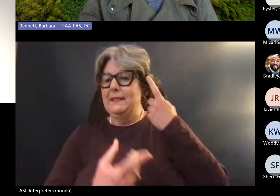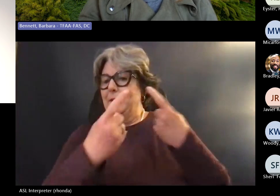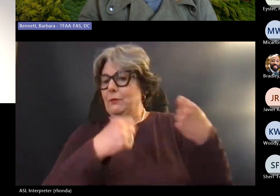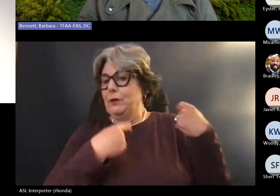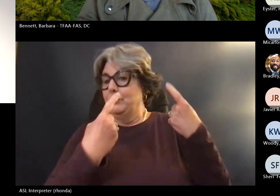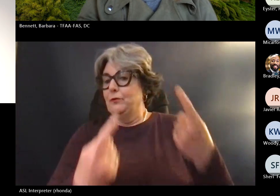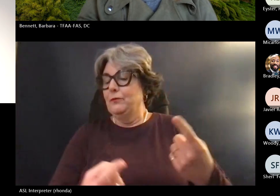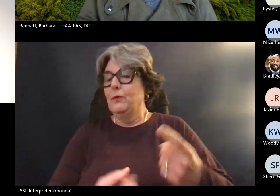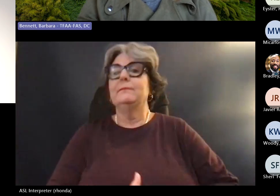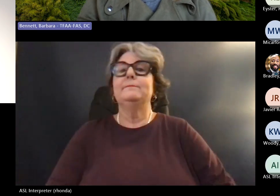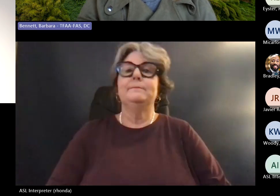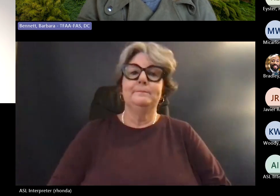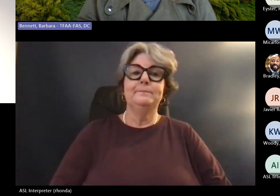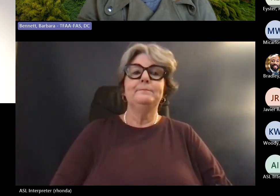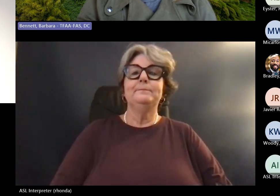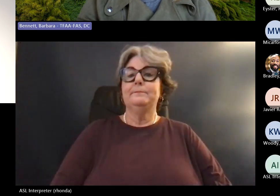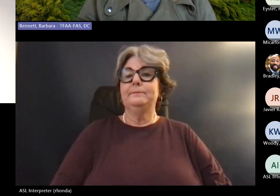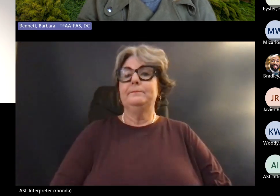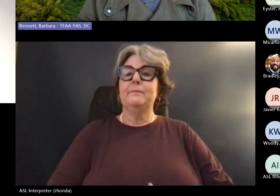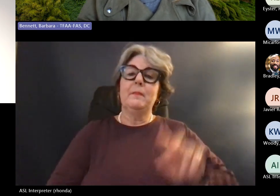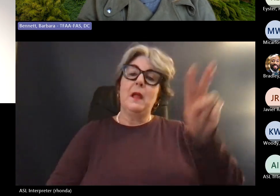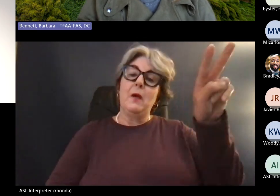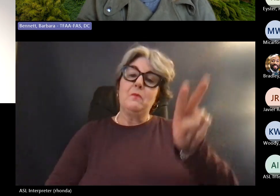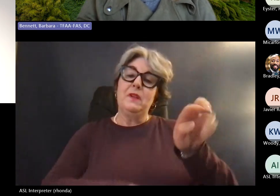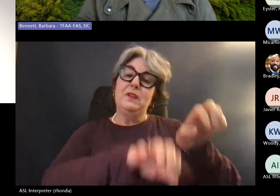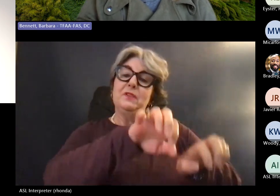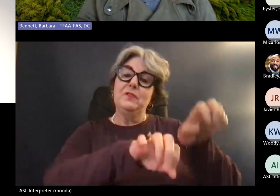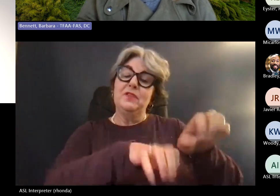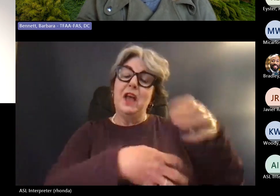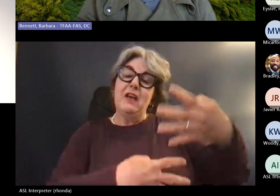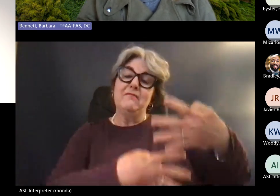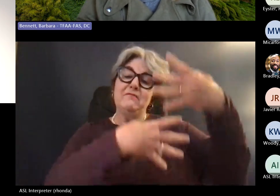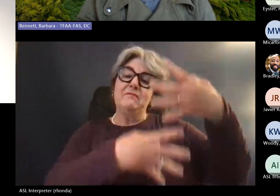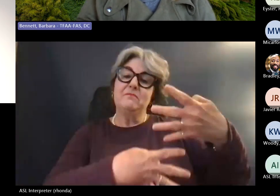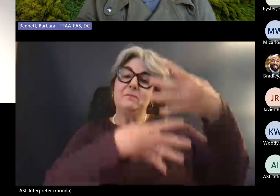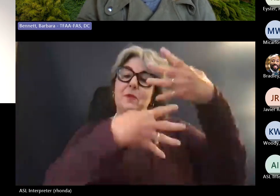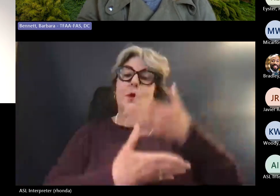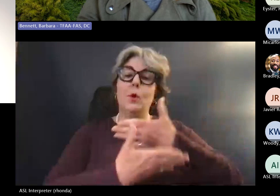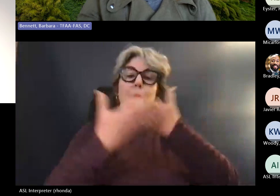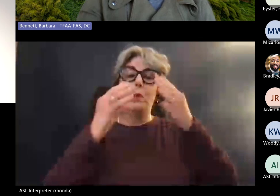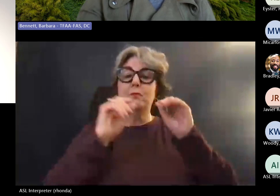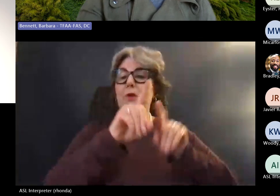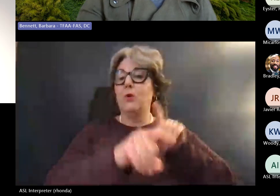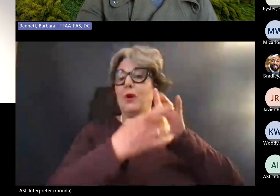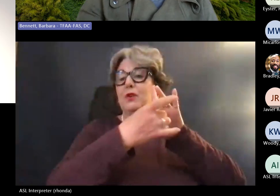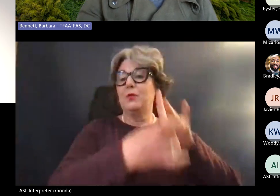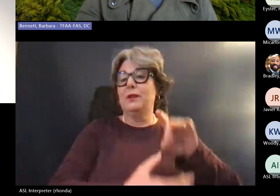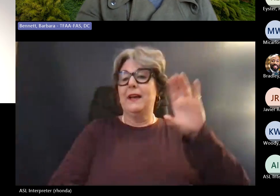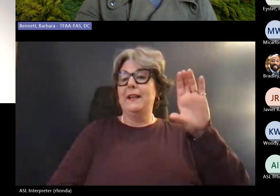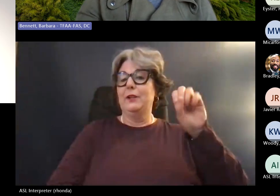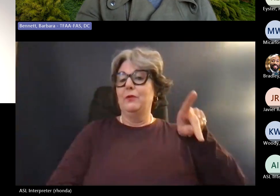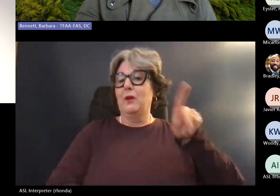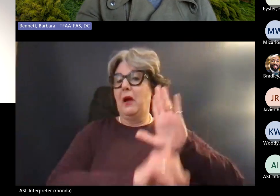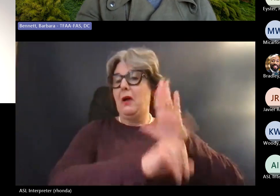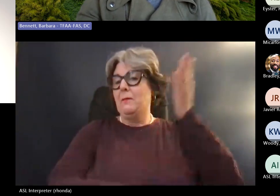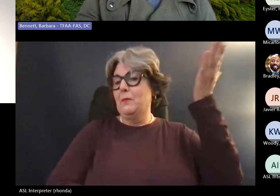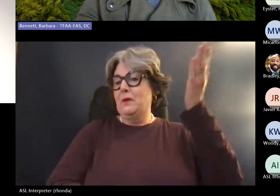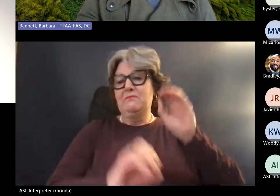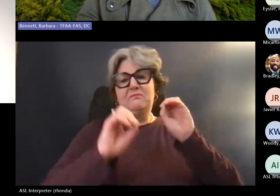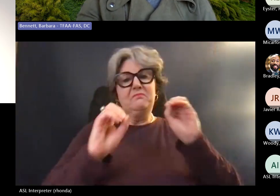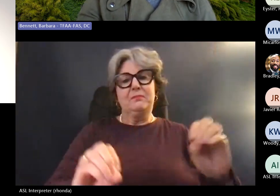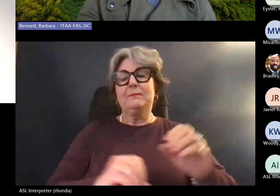her. Checking out the chat. Not seeing any in the chat. All